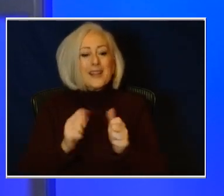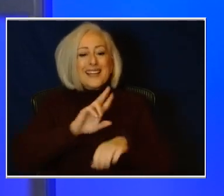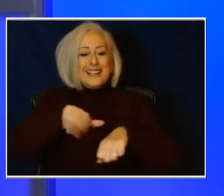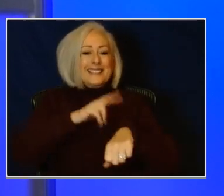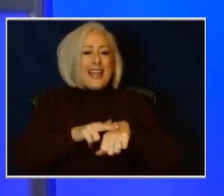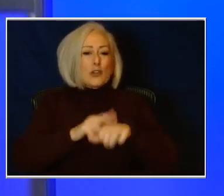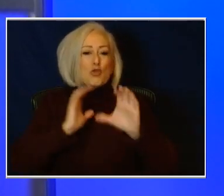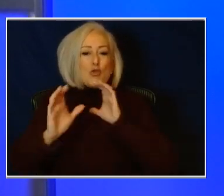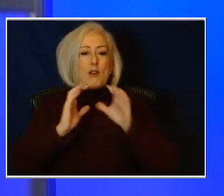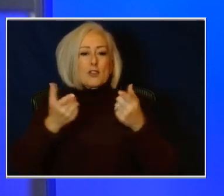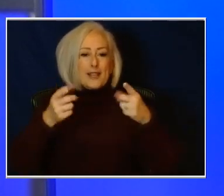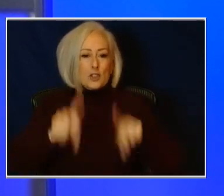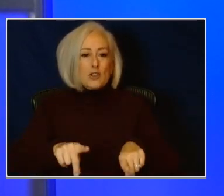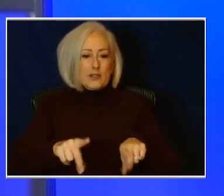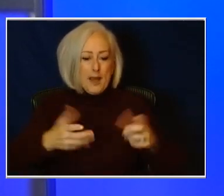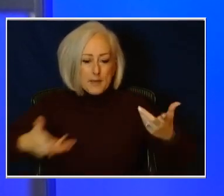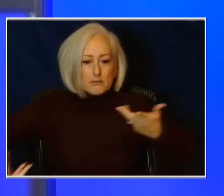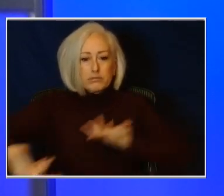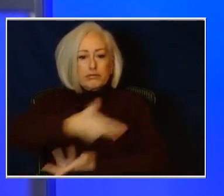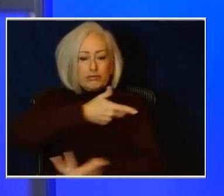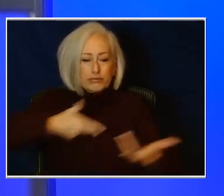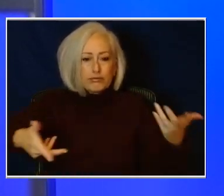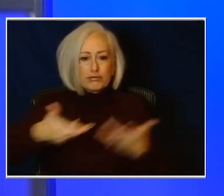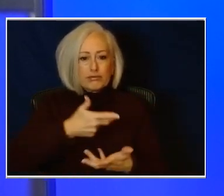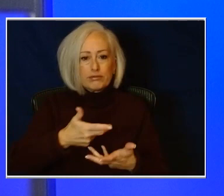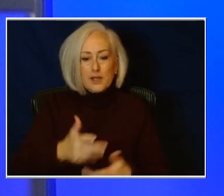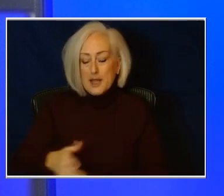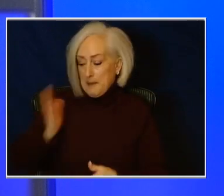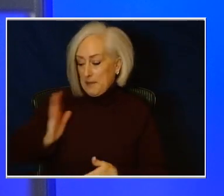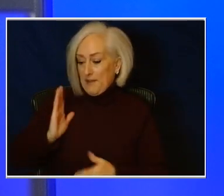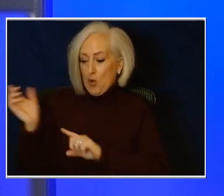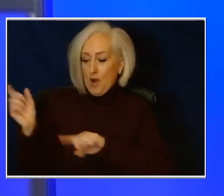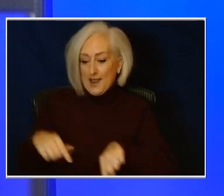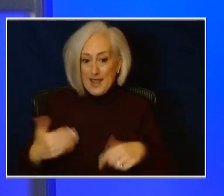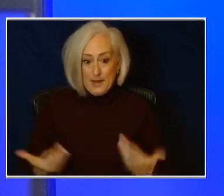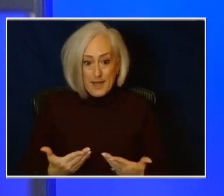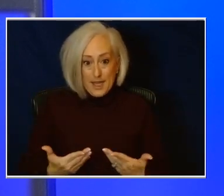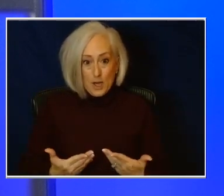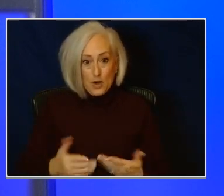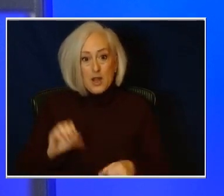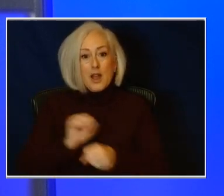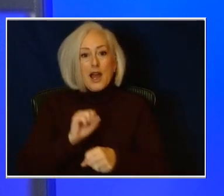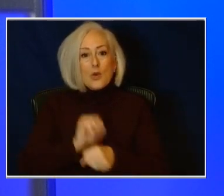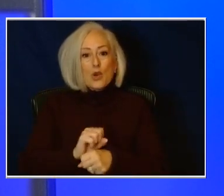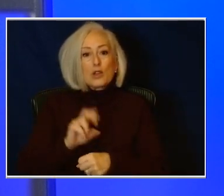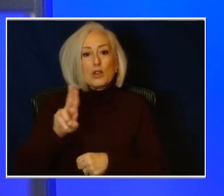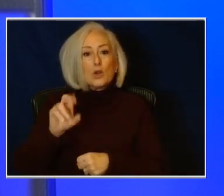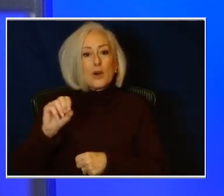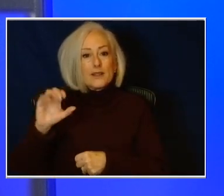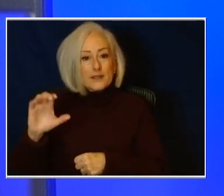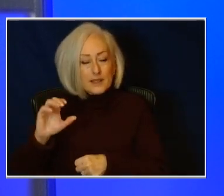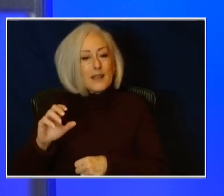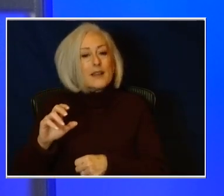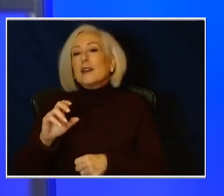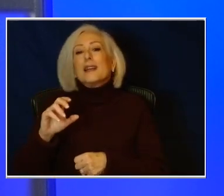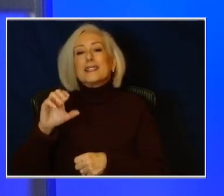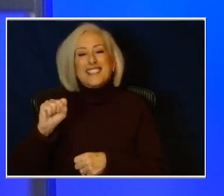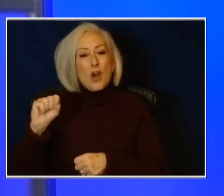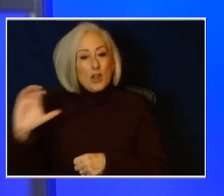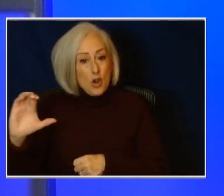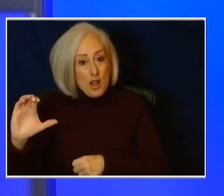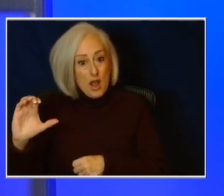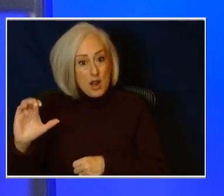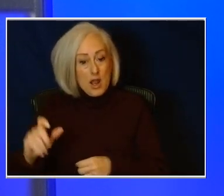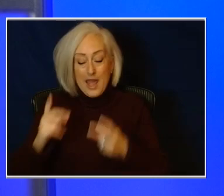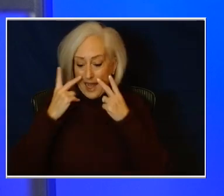North Carolina, UNC, for 10 years, and saw how a building like that, bring people together, can really foster collaboration,